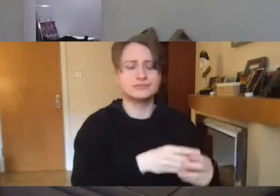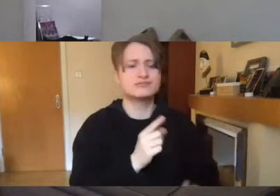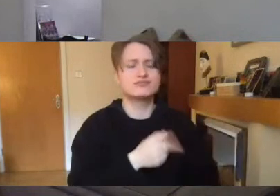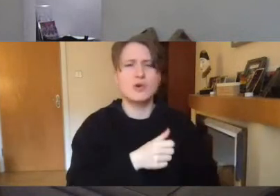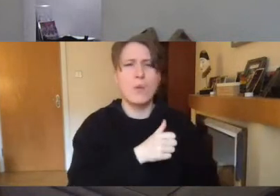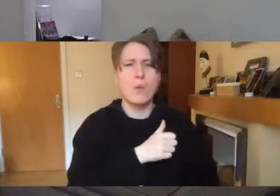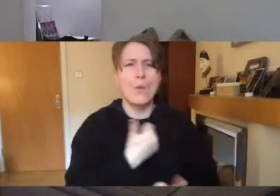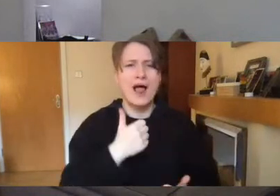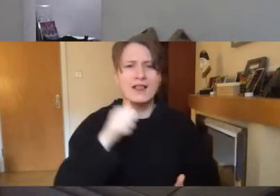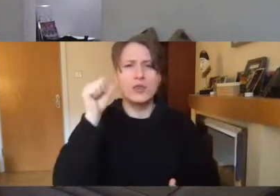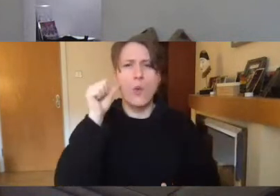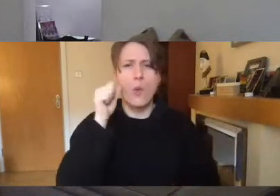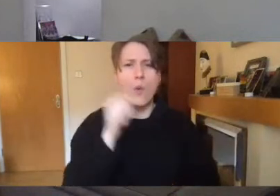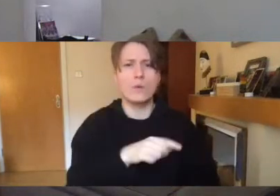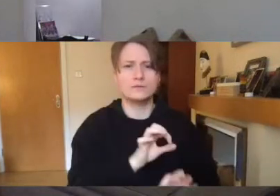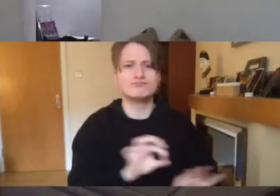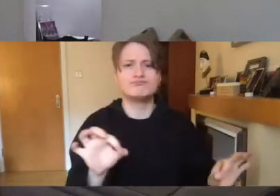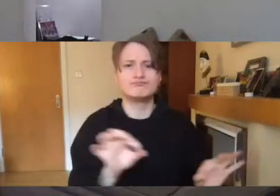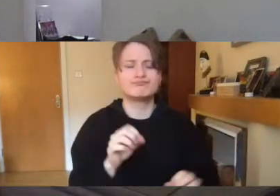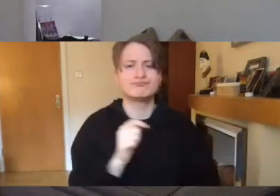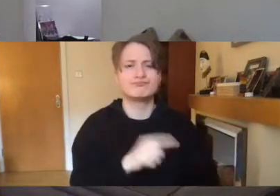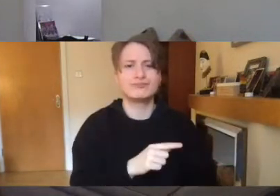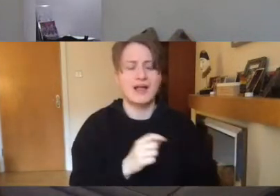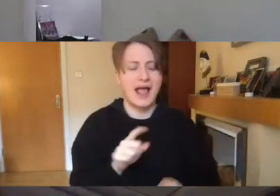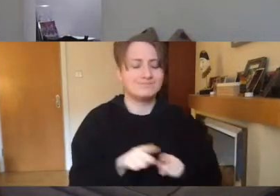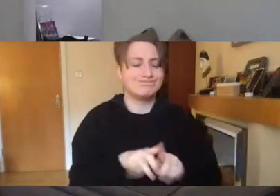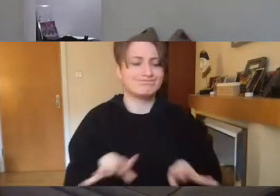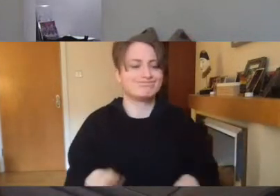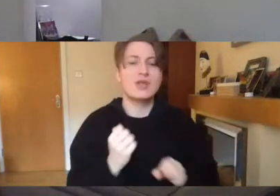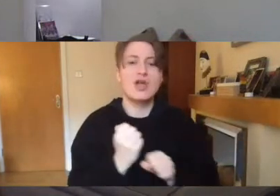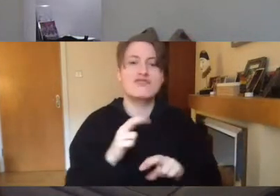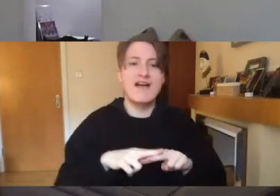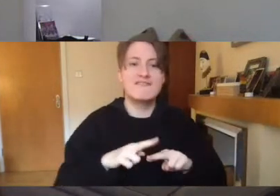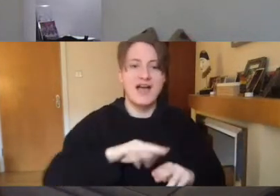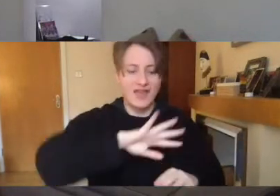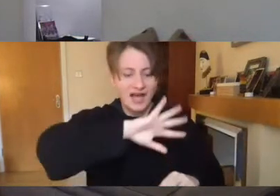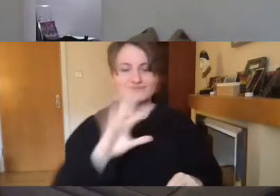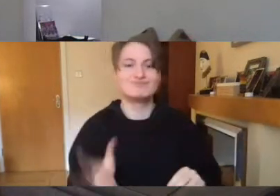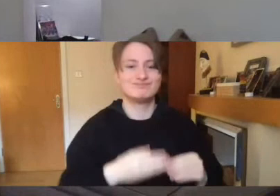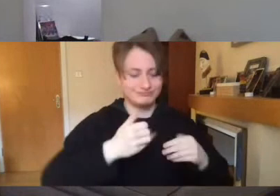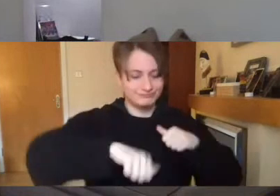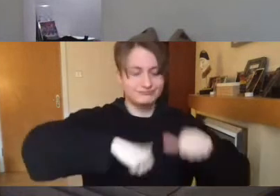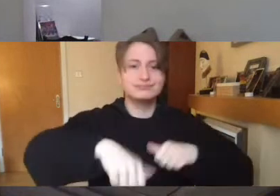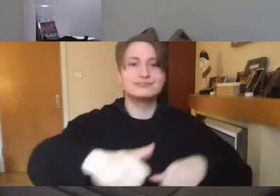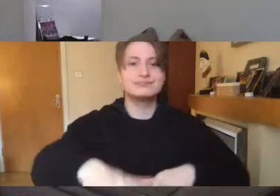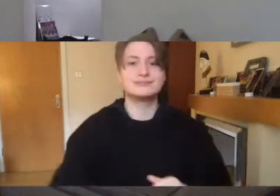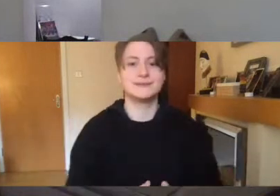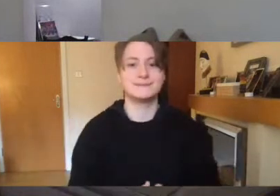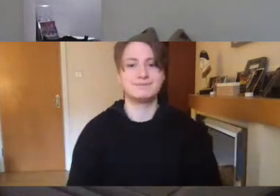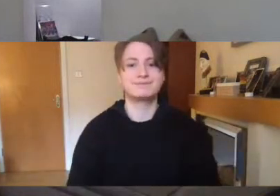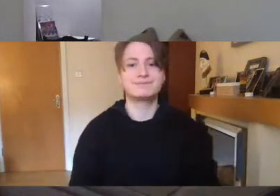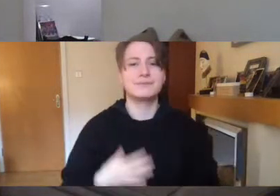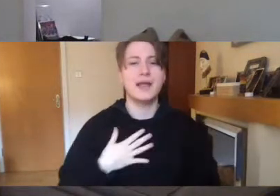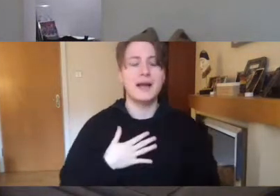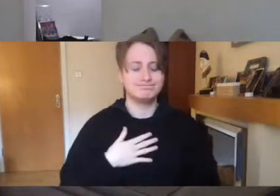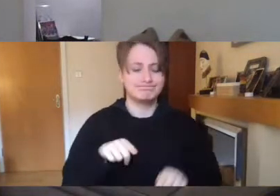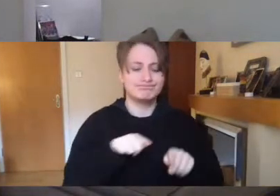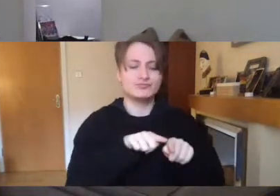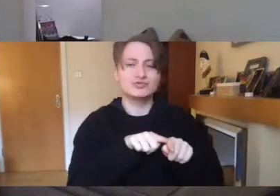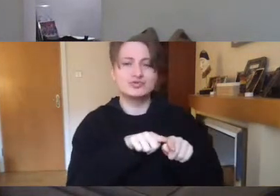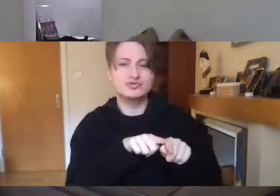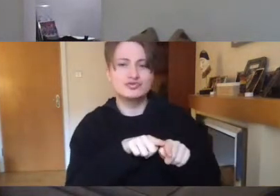setting, scenery, with perhaps blowing across the fjords. It's a very, very evocative, a very simple little